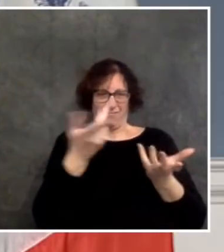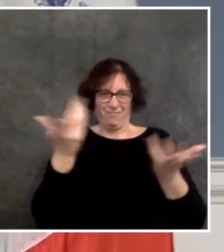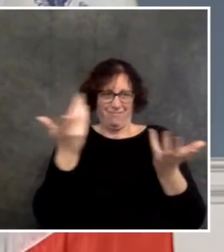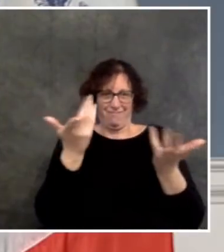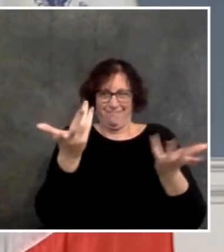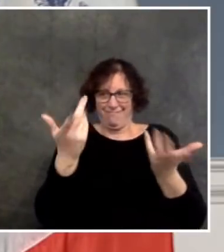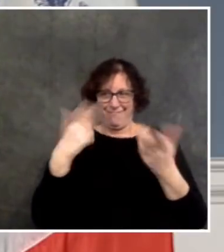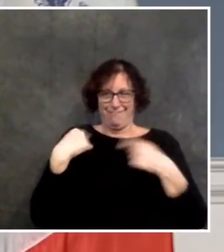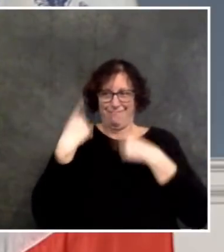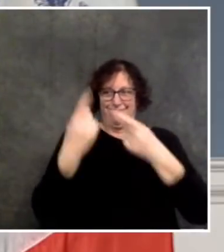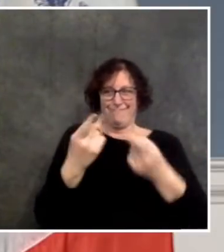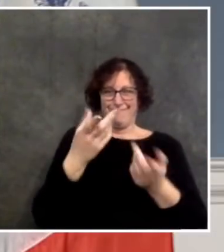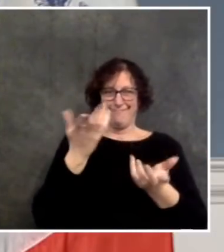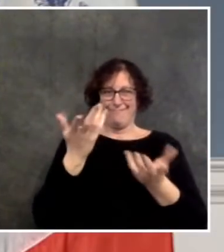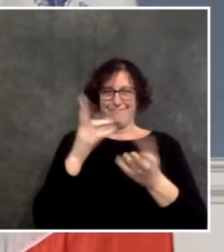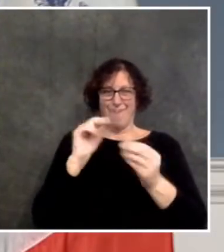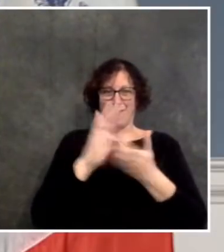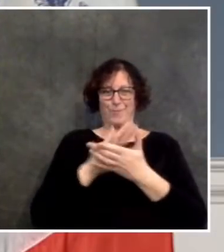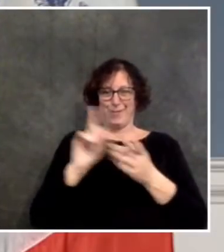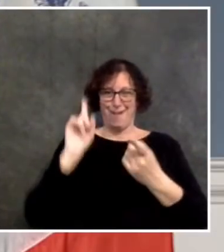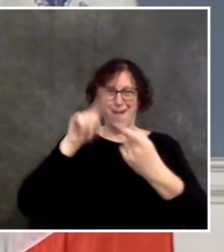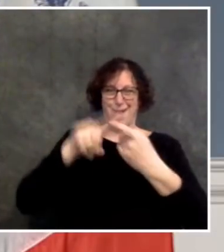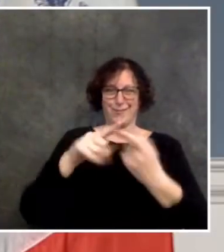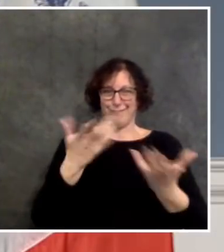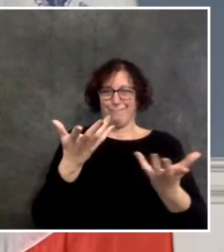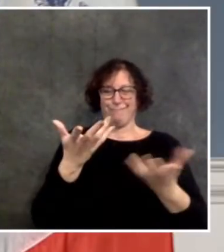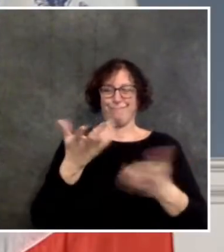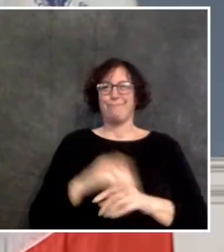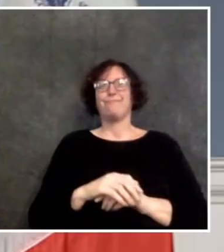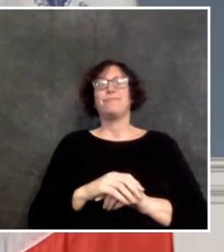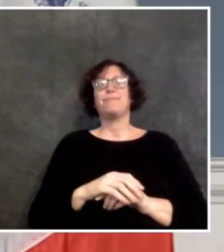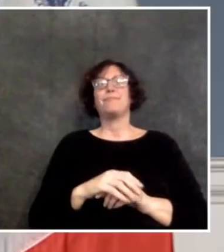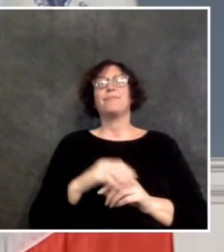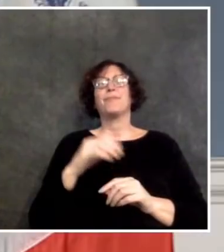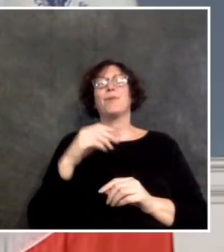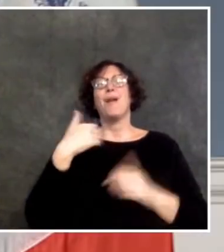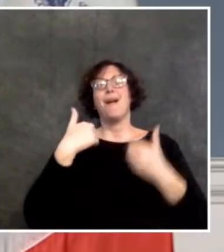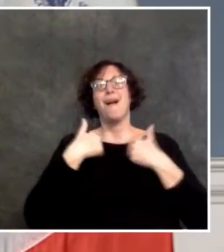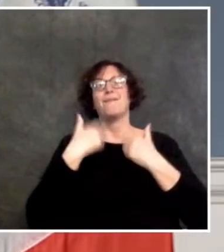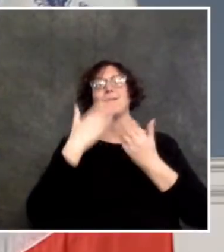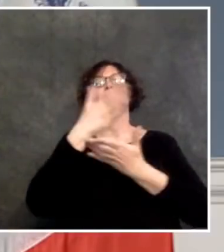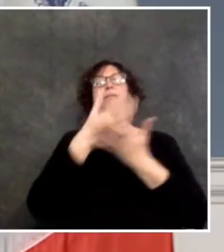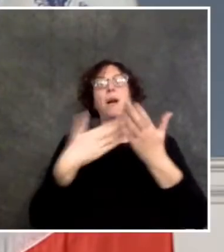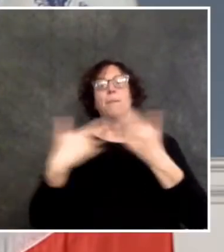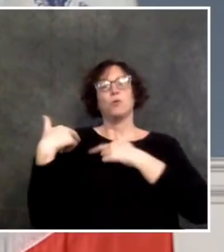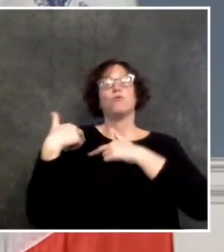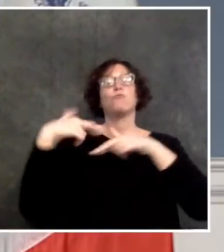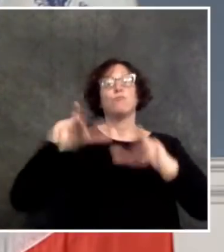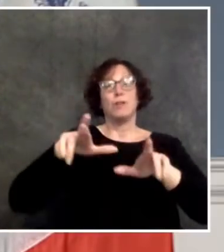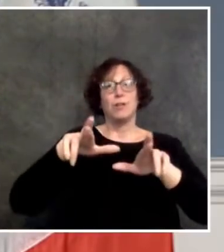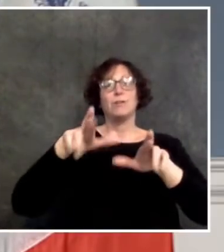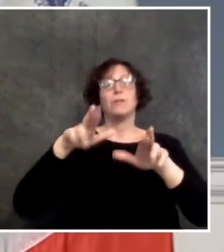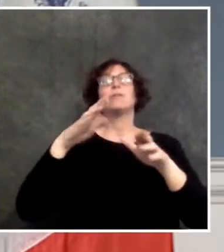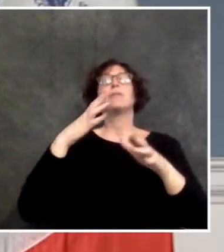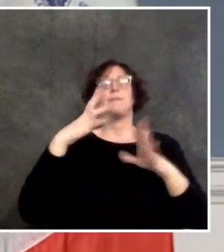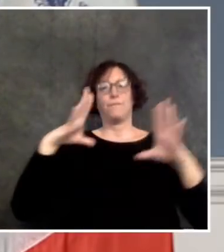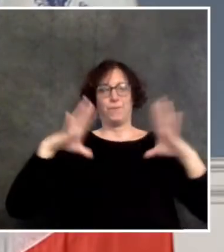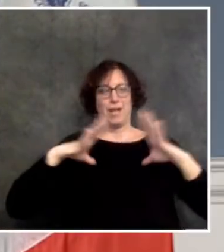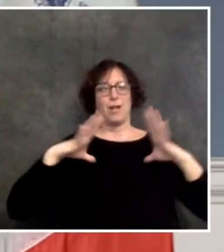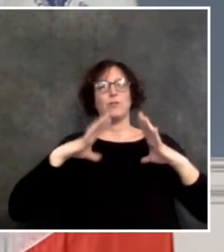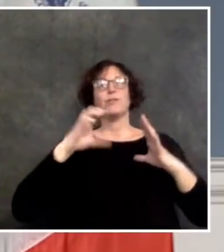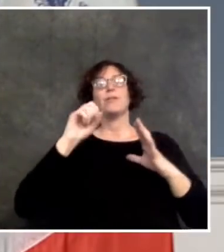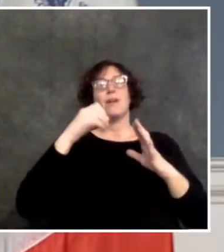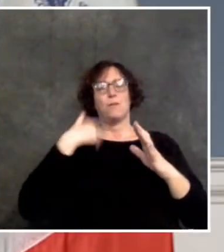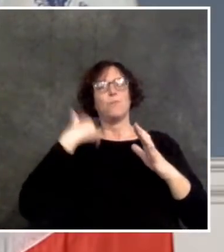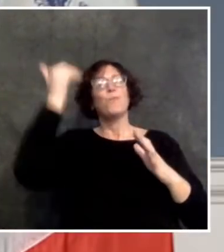talking about a religious day, a day of obligation for people who are truly devout. But we've got to rethink